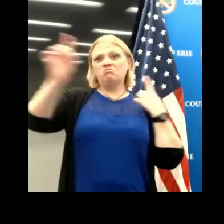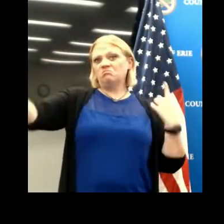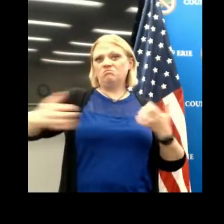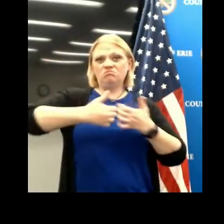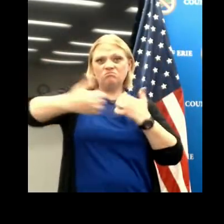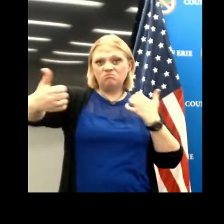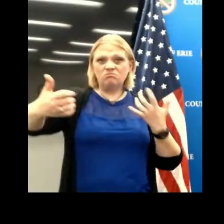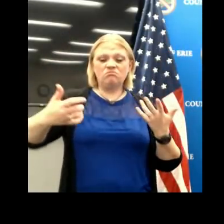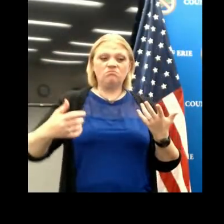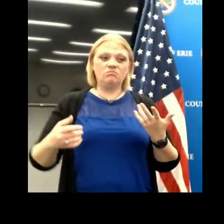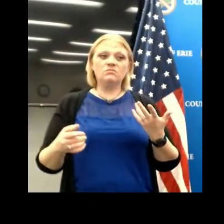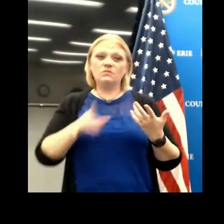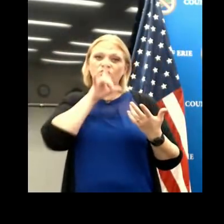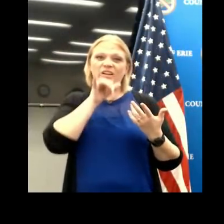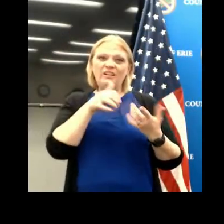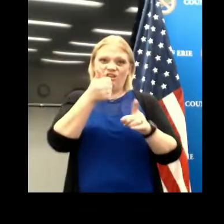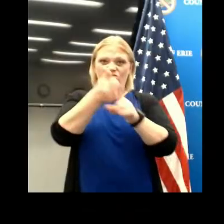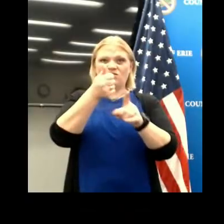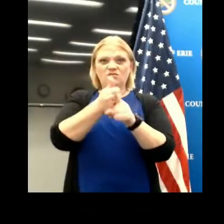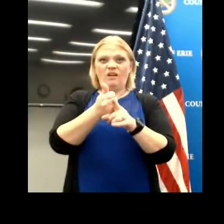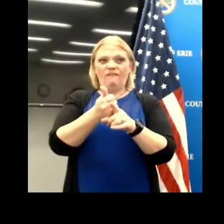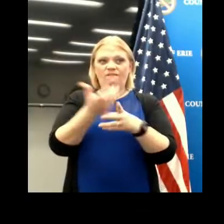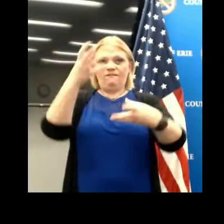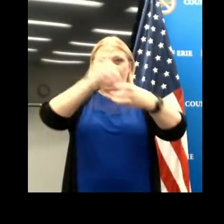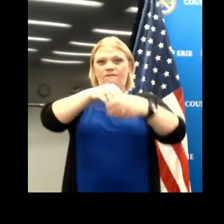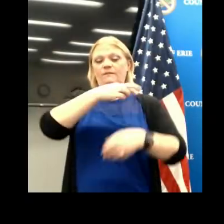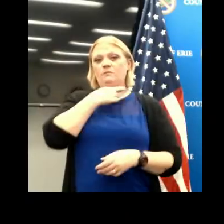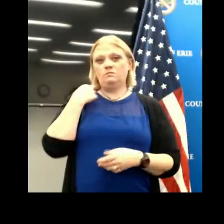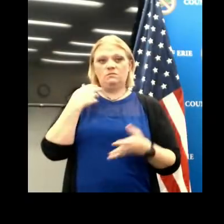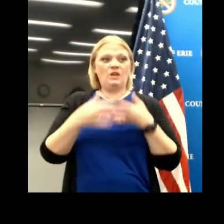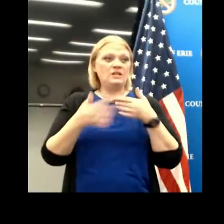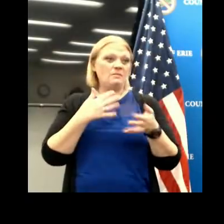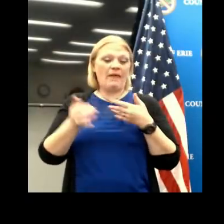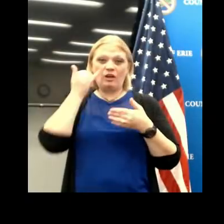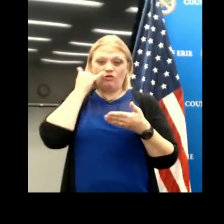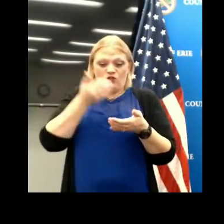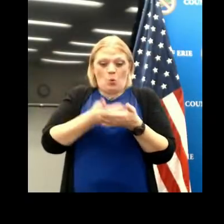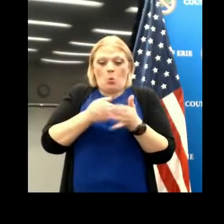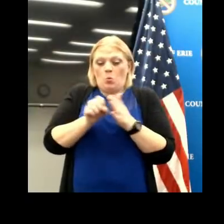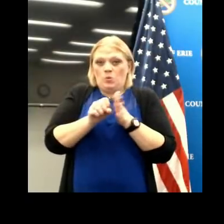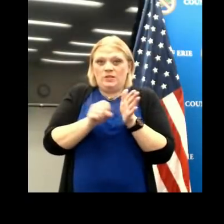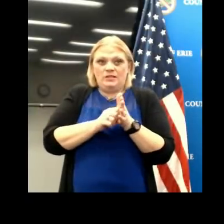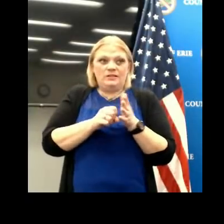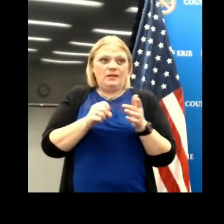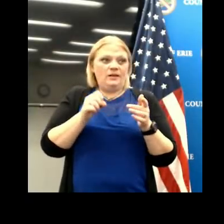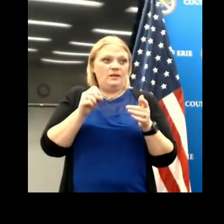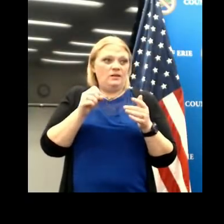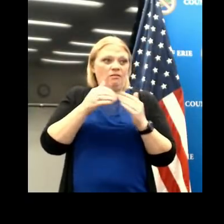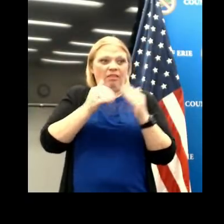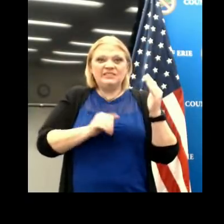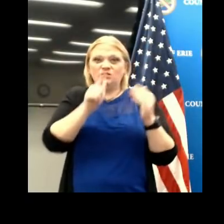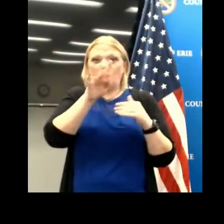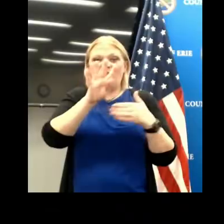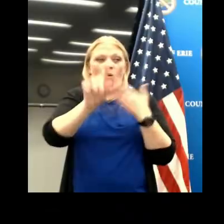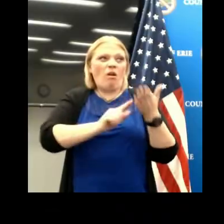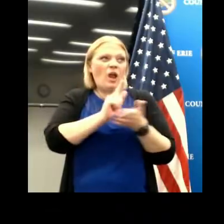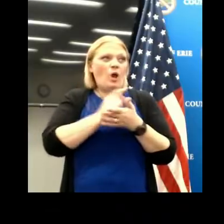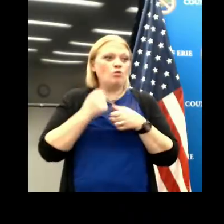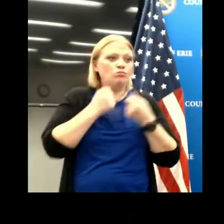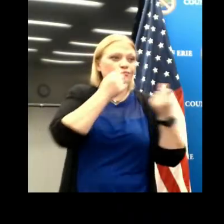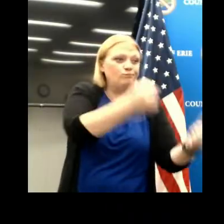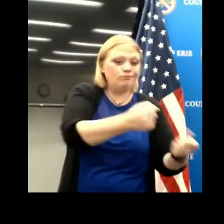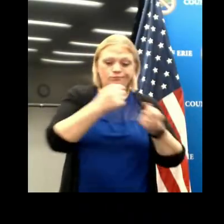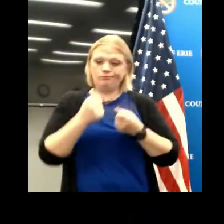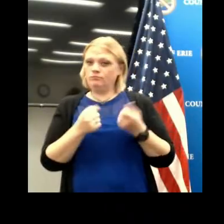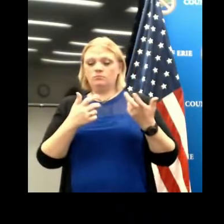So you're really putting yourself at risk, no matter if it's a contiguous state or if it's 24 hours, if it's less than 24 hours, you're still